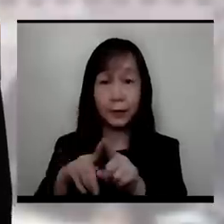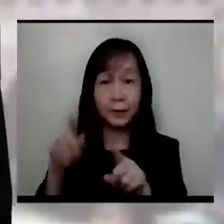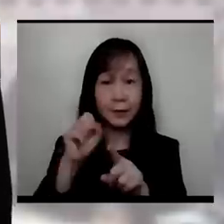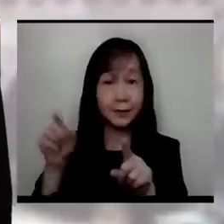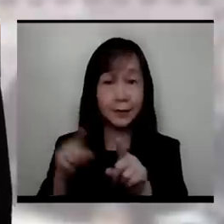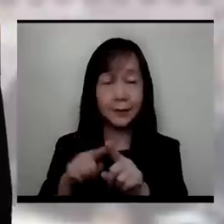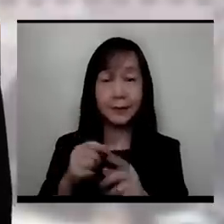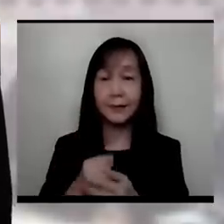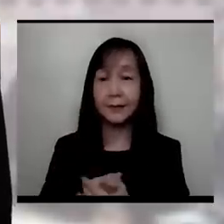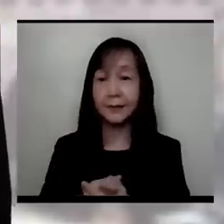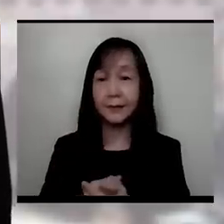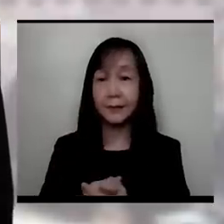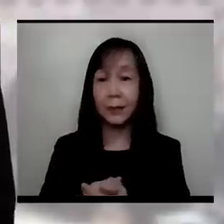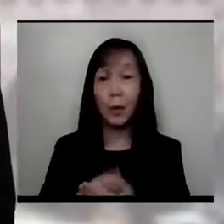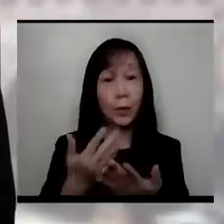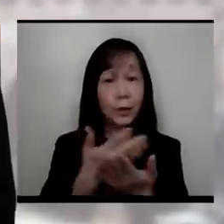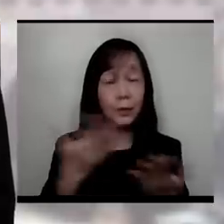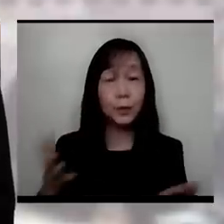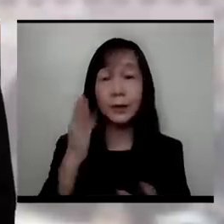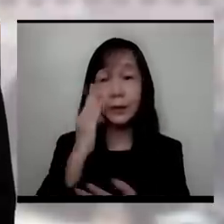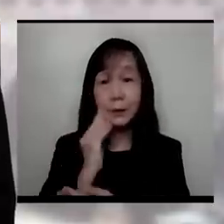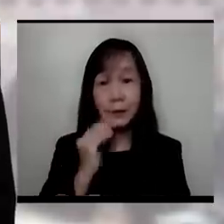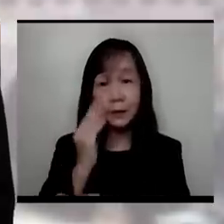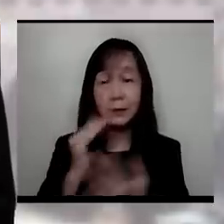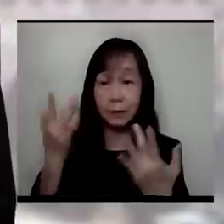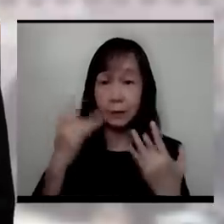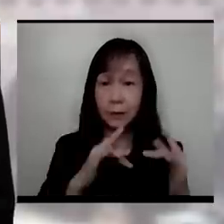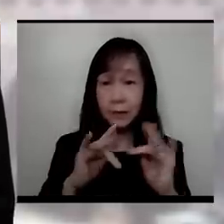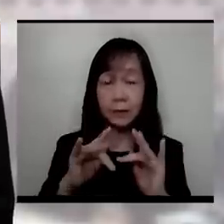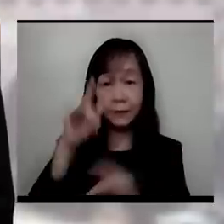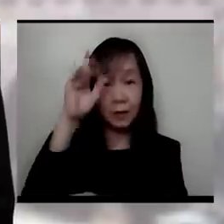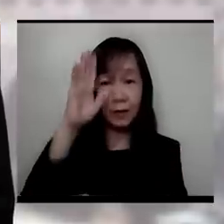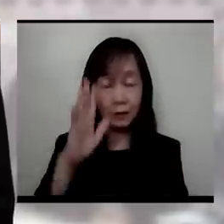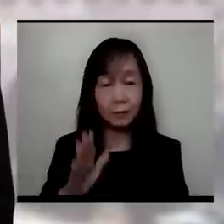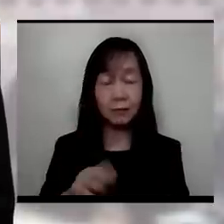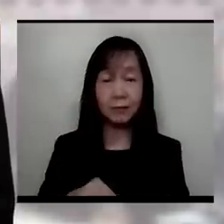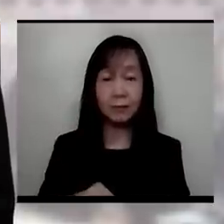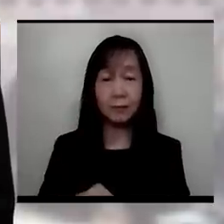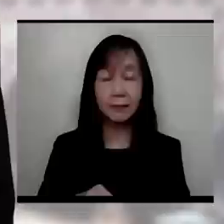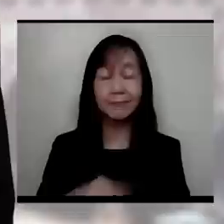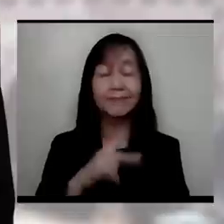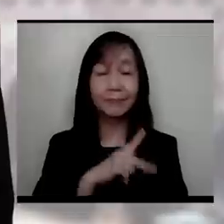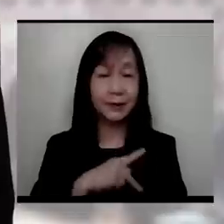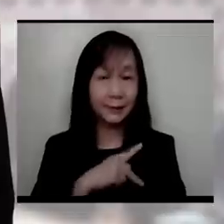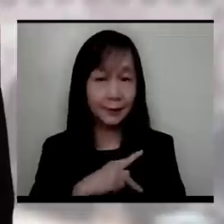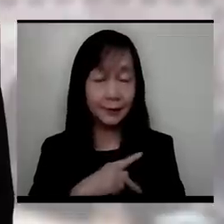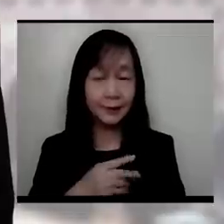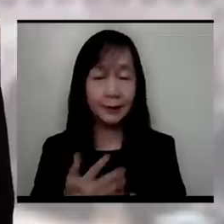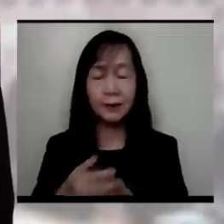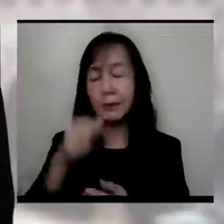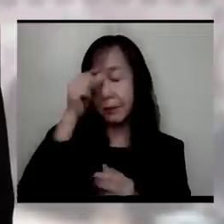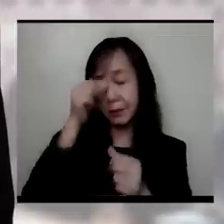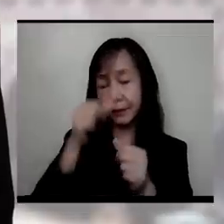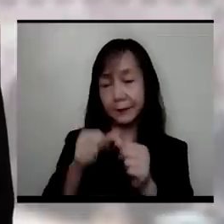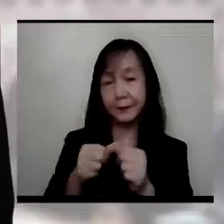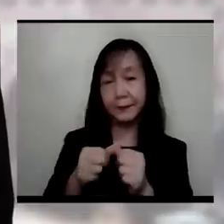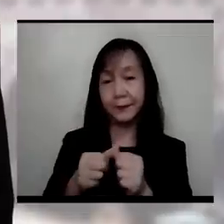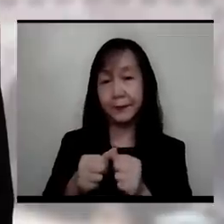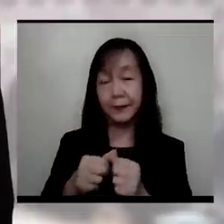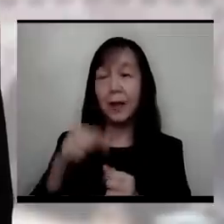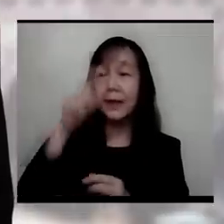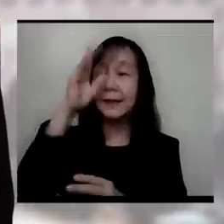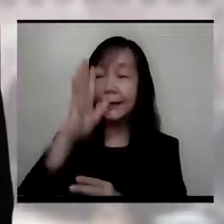sisters When you experience The mercy of God Please remember